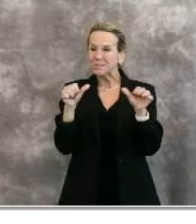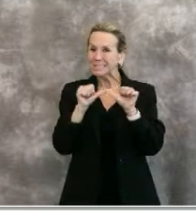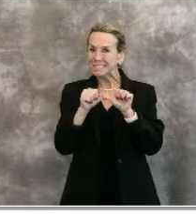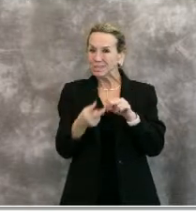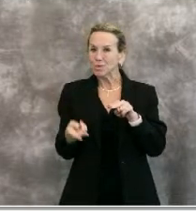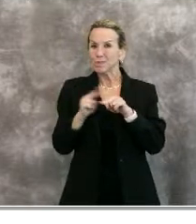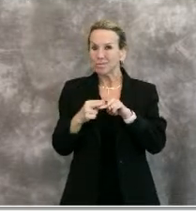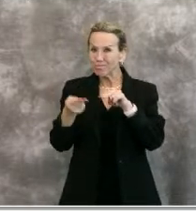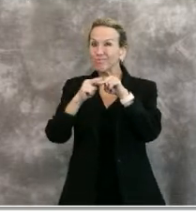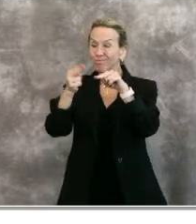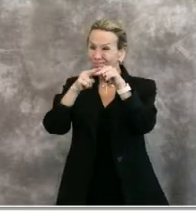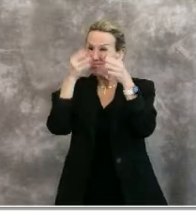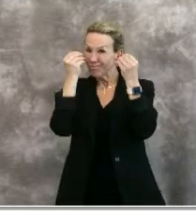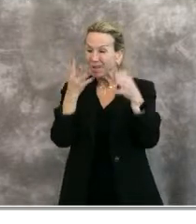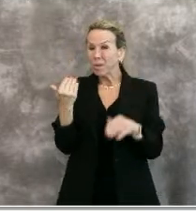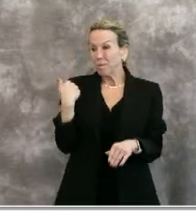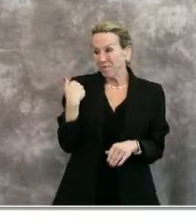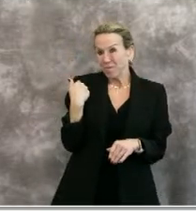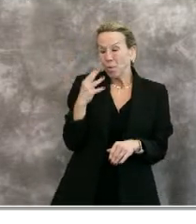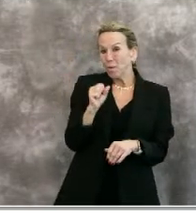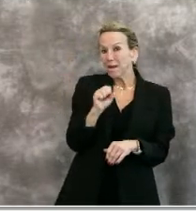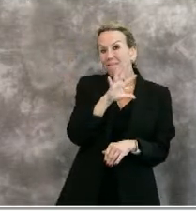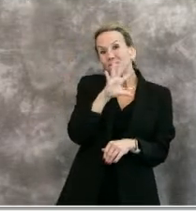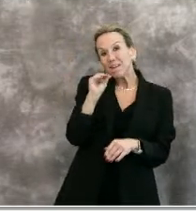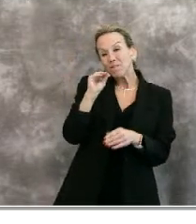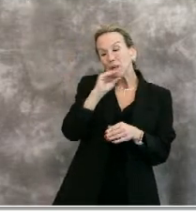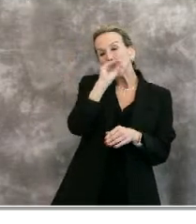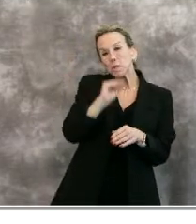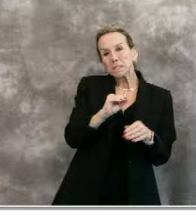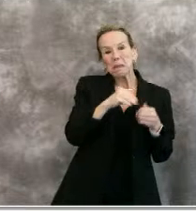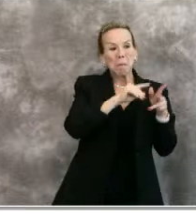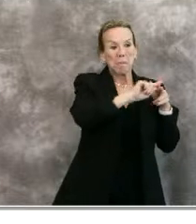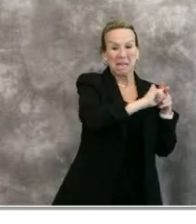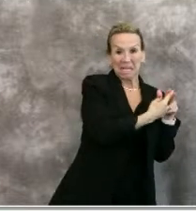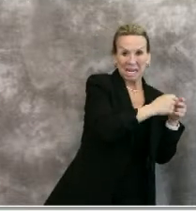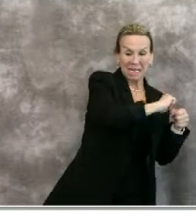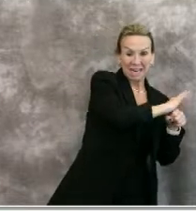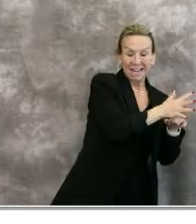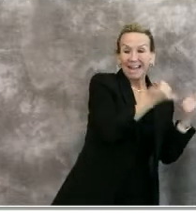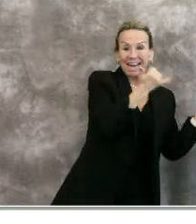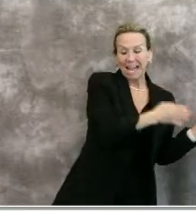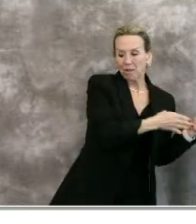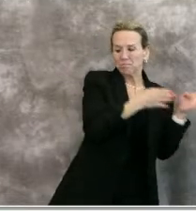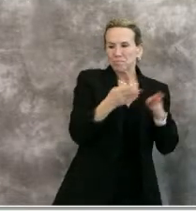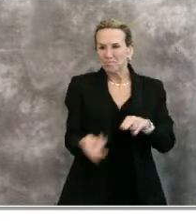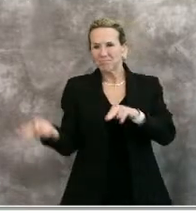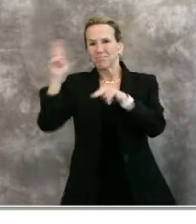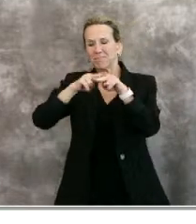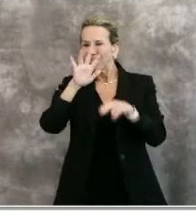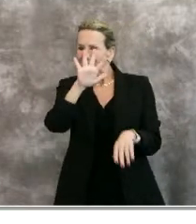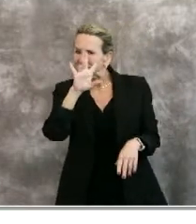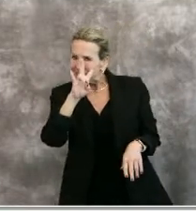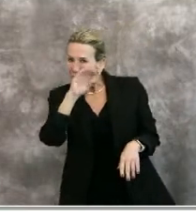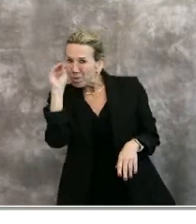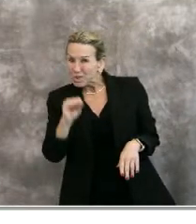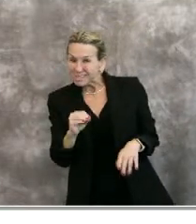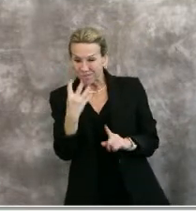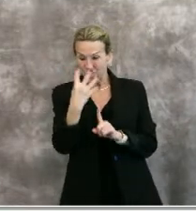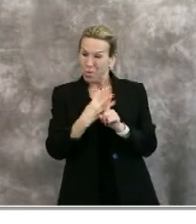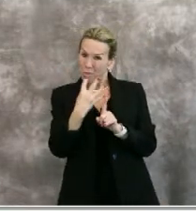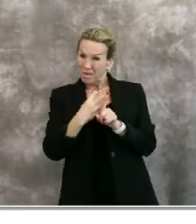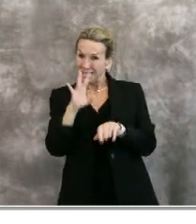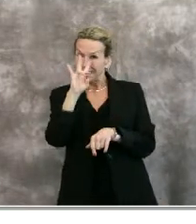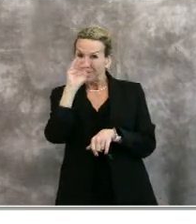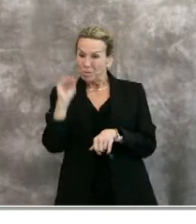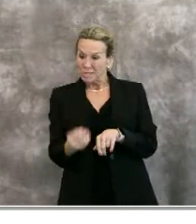increase from just over 50% at the beginning of the pandemic in March to now at 57% after about 4 months. And